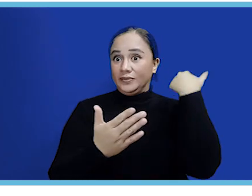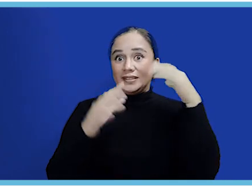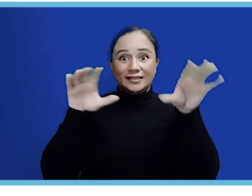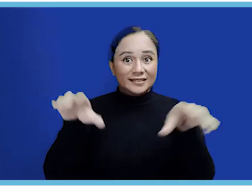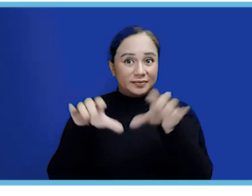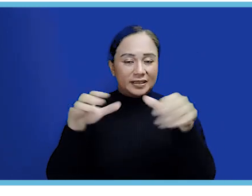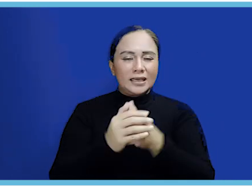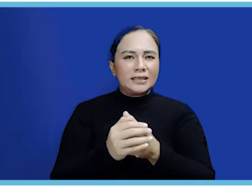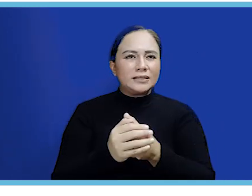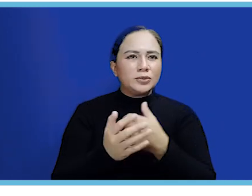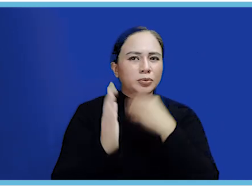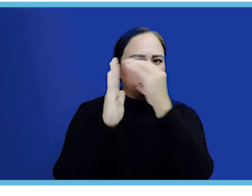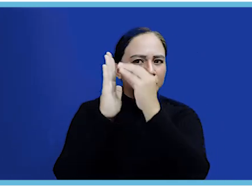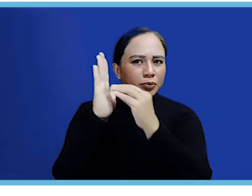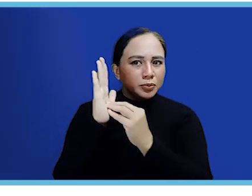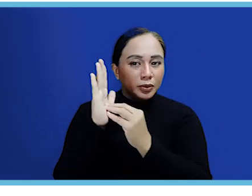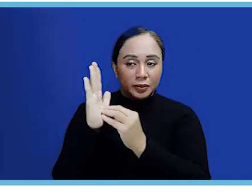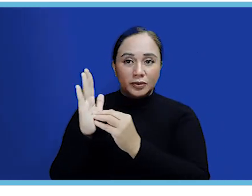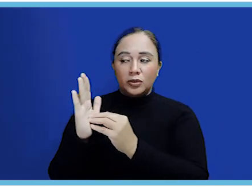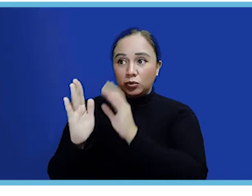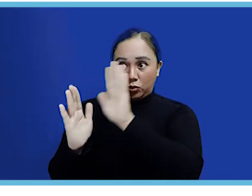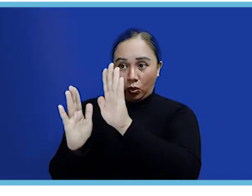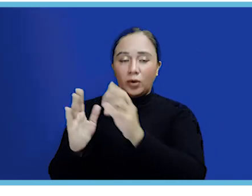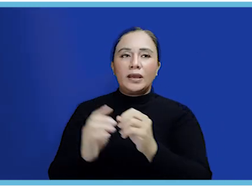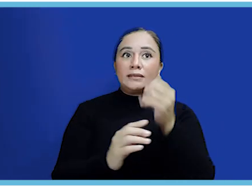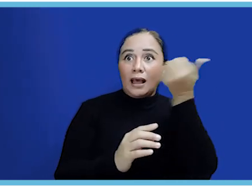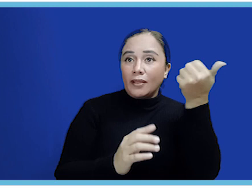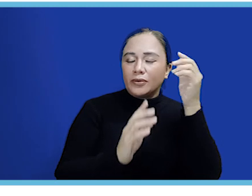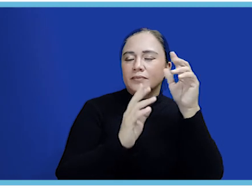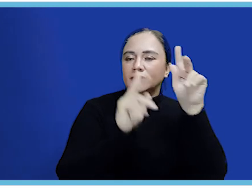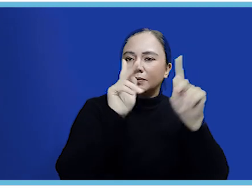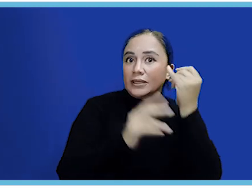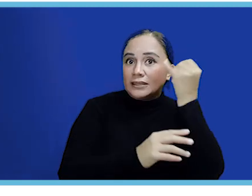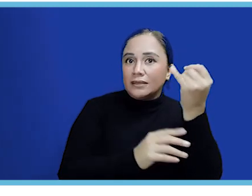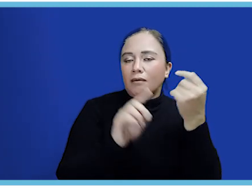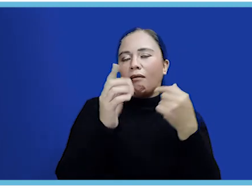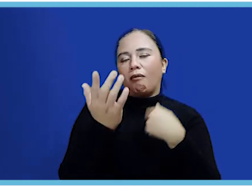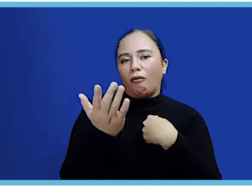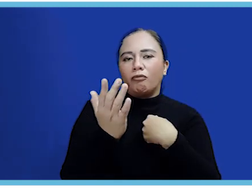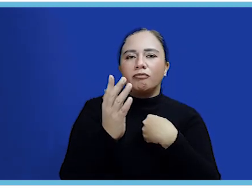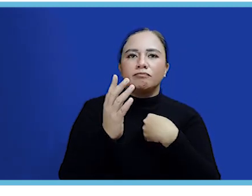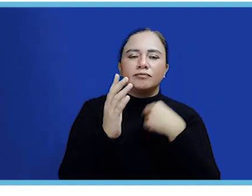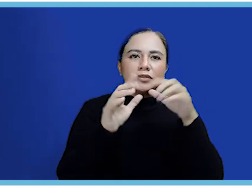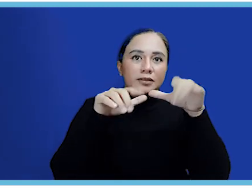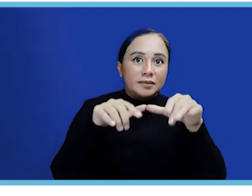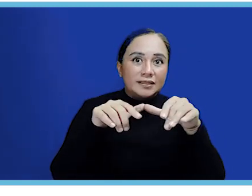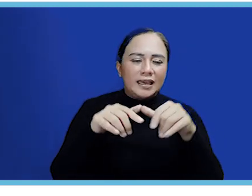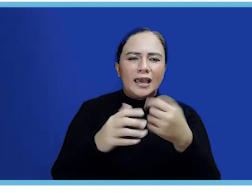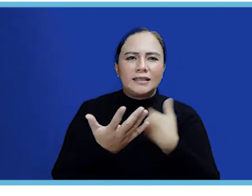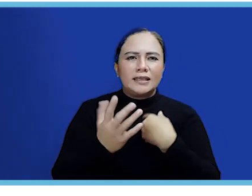the previous activity, you listed down your and other people's ideas and concepts of disability as well as their sources